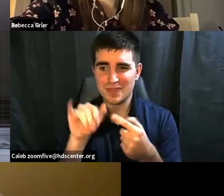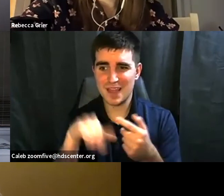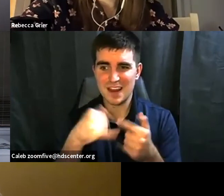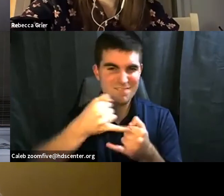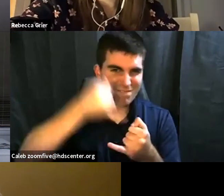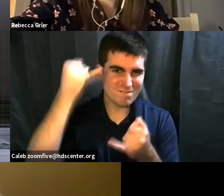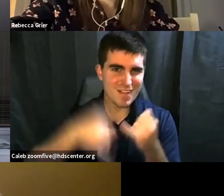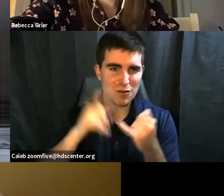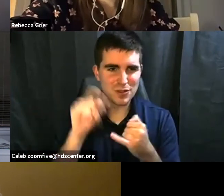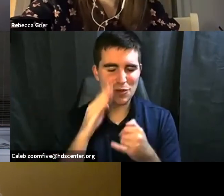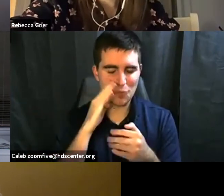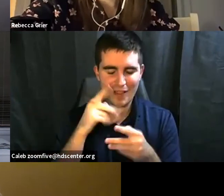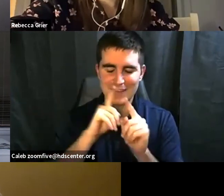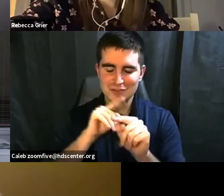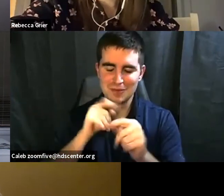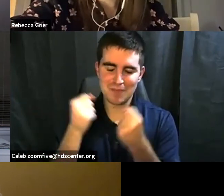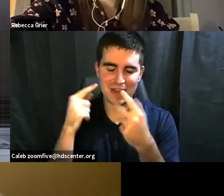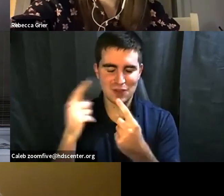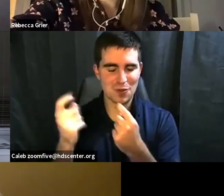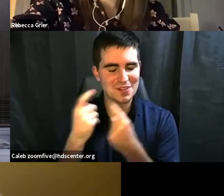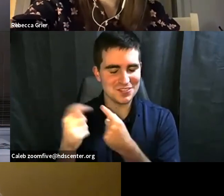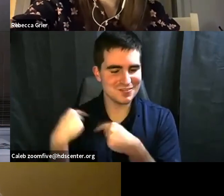a lot of the questions that we've had towards the end of the program.